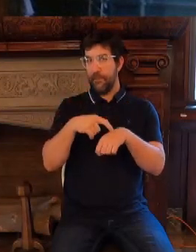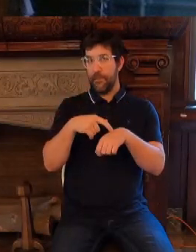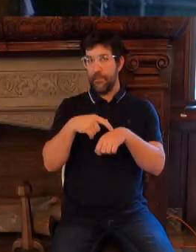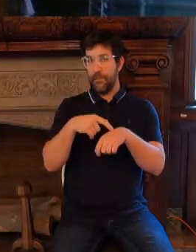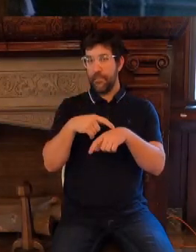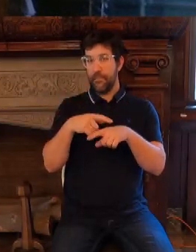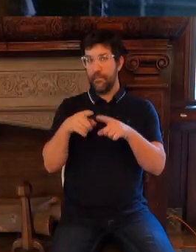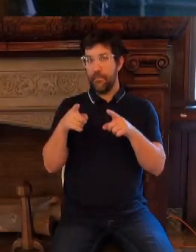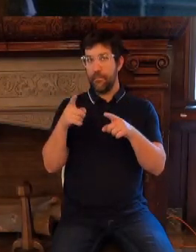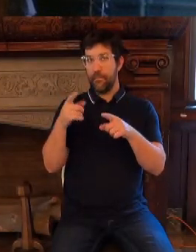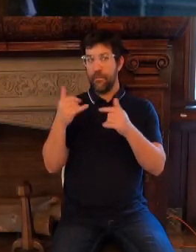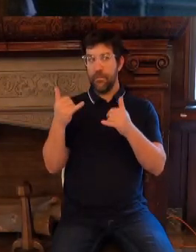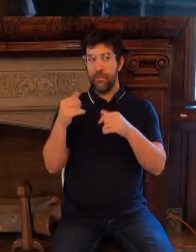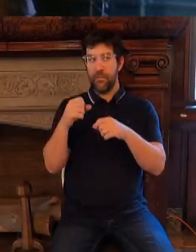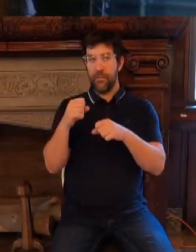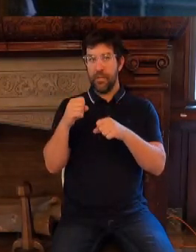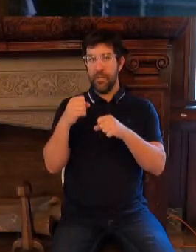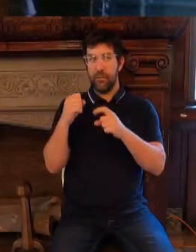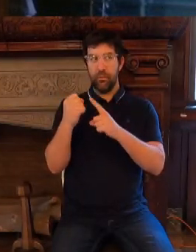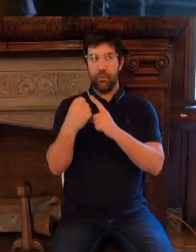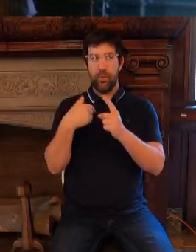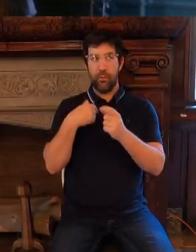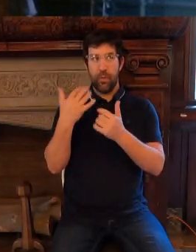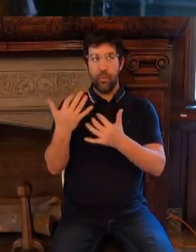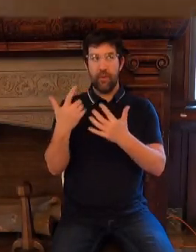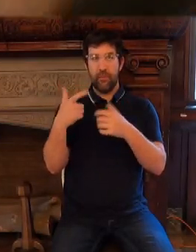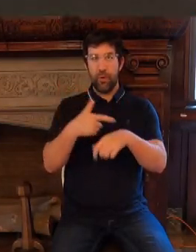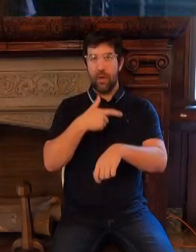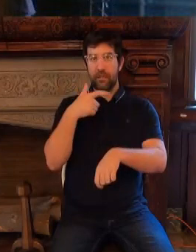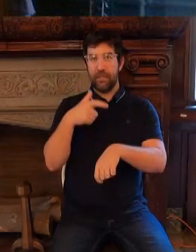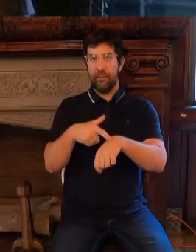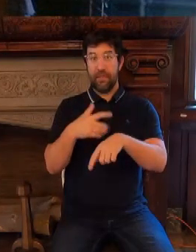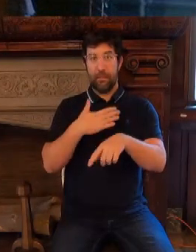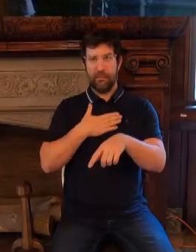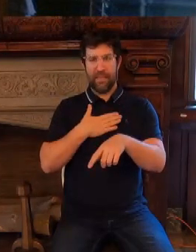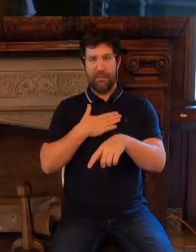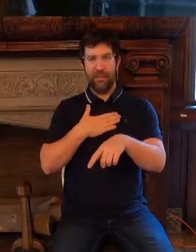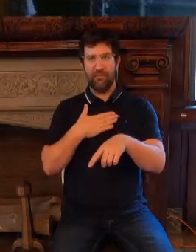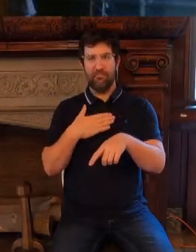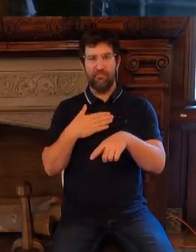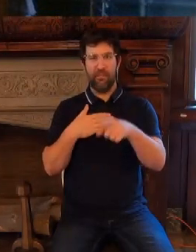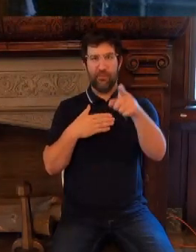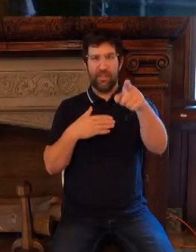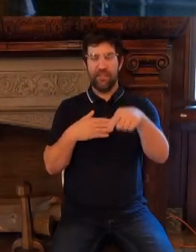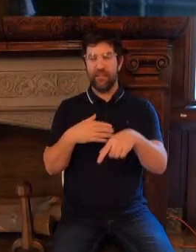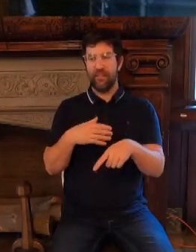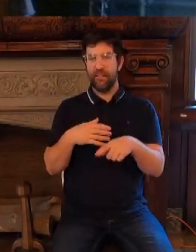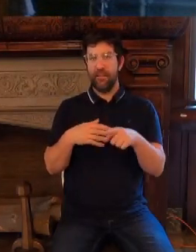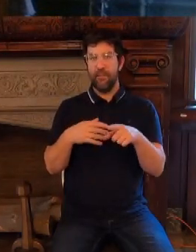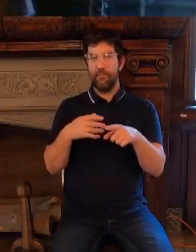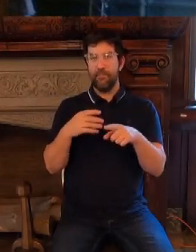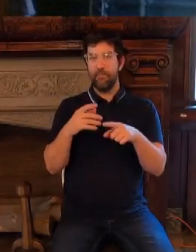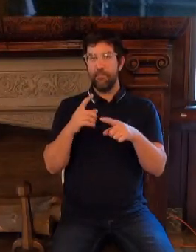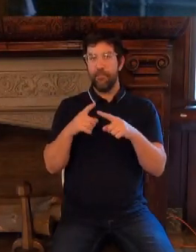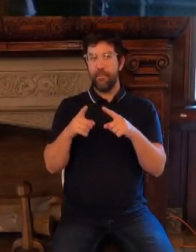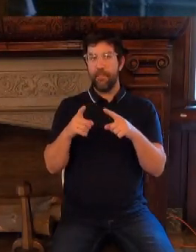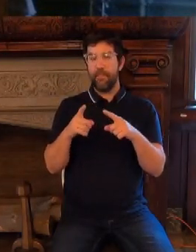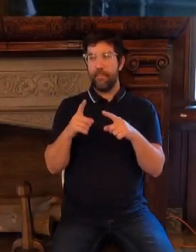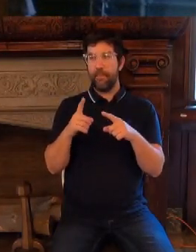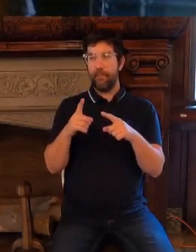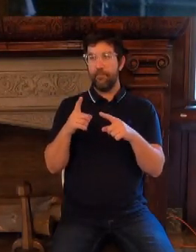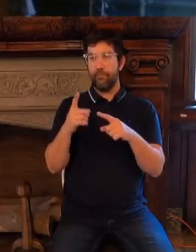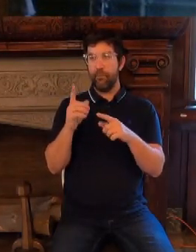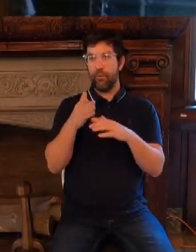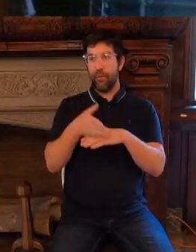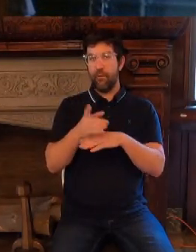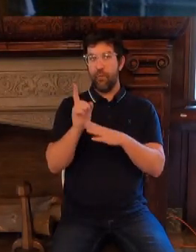in the current situation, we wait an awful long time to cross from our streets to the neighborhood into the park. Over a minute